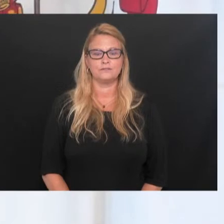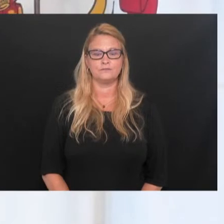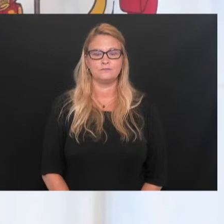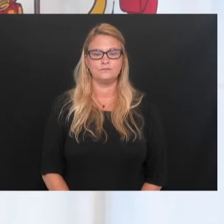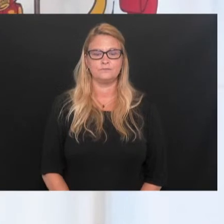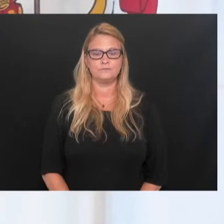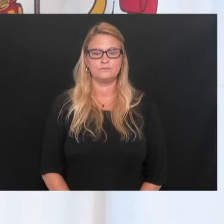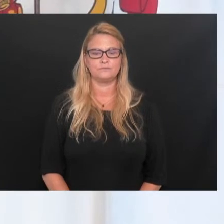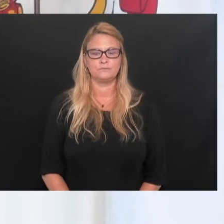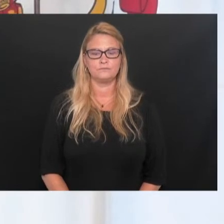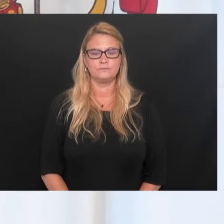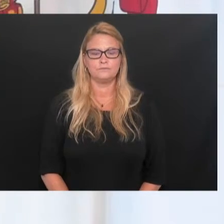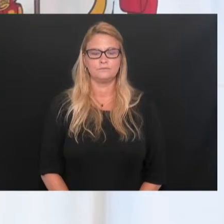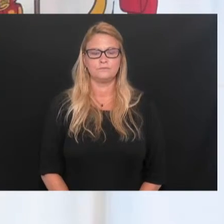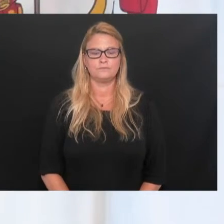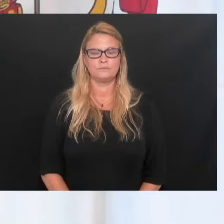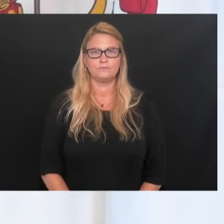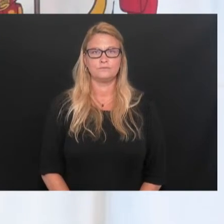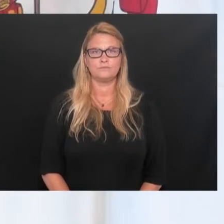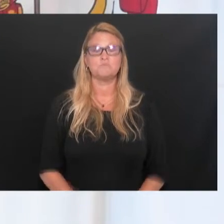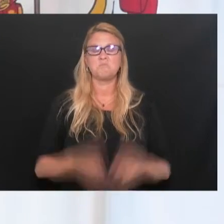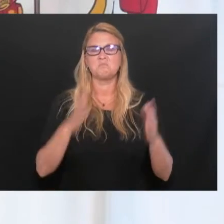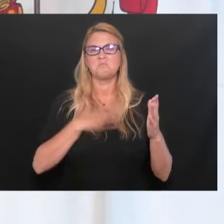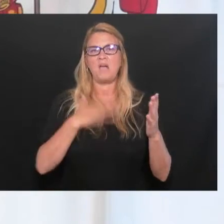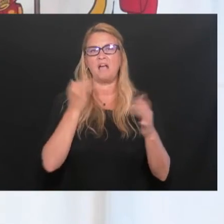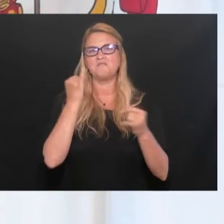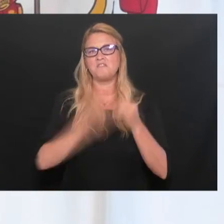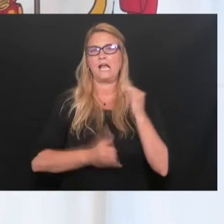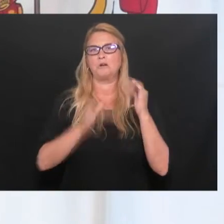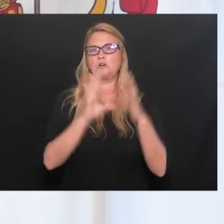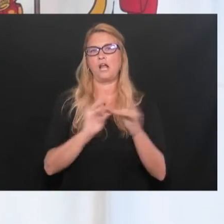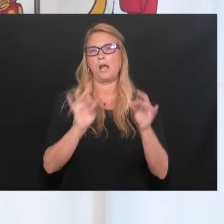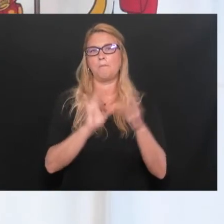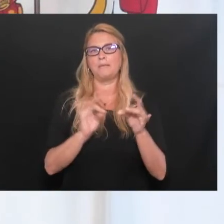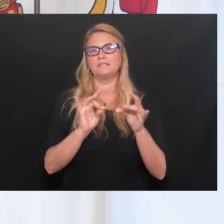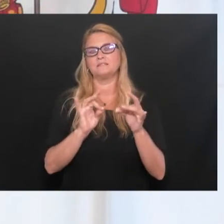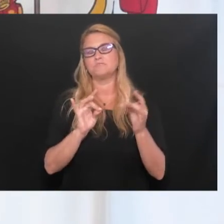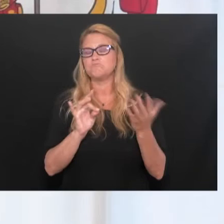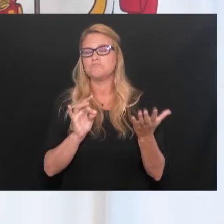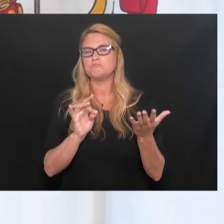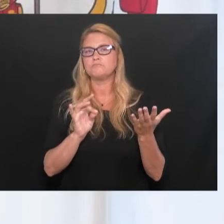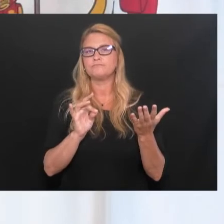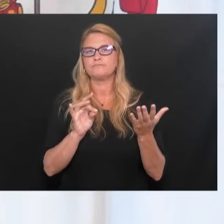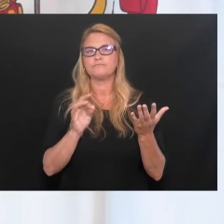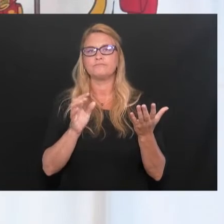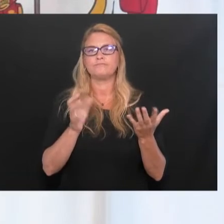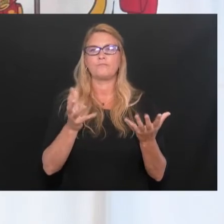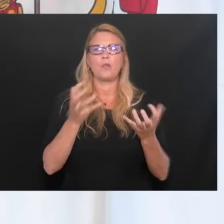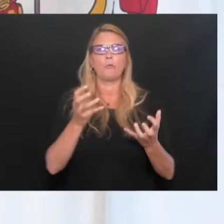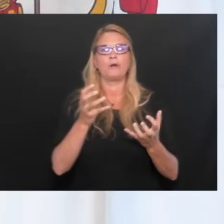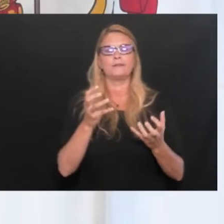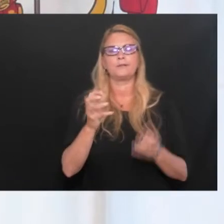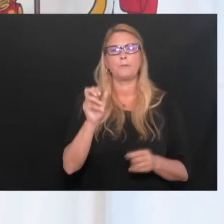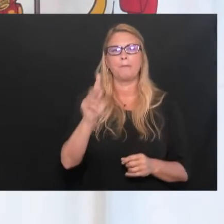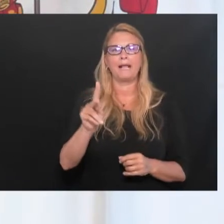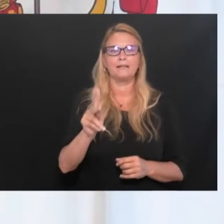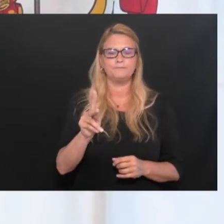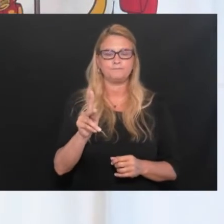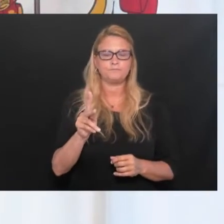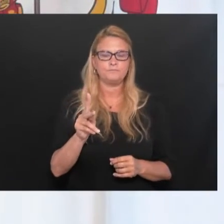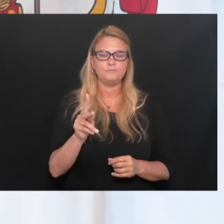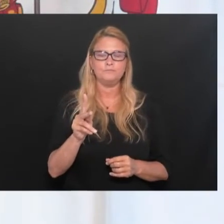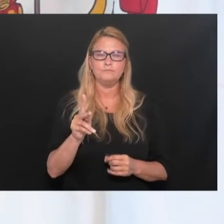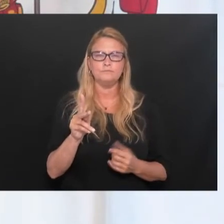just in the end, I would go back to just this. And this